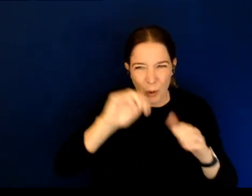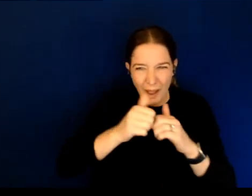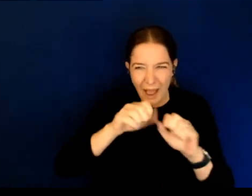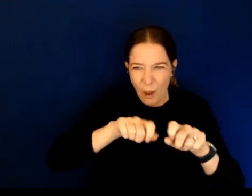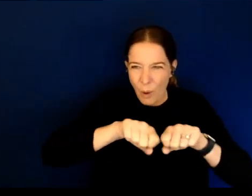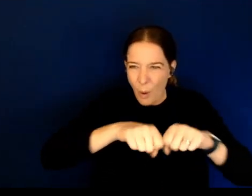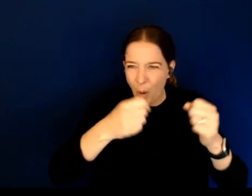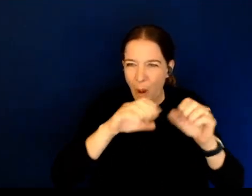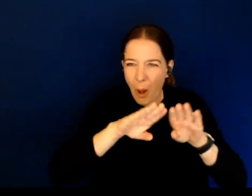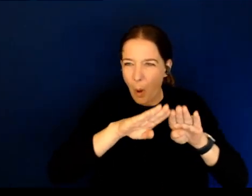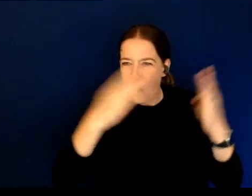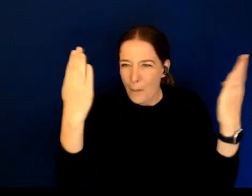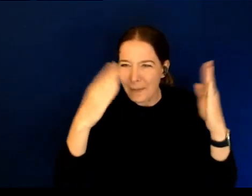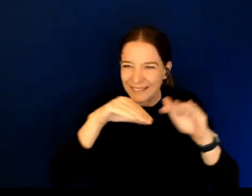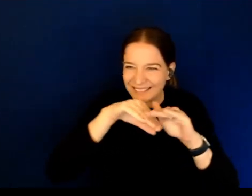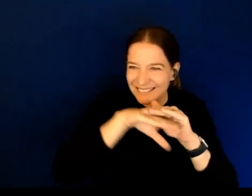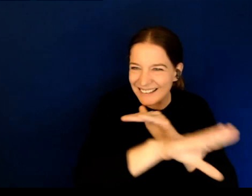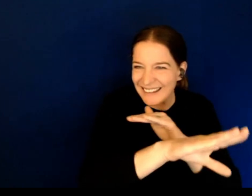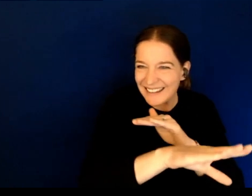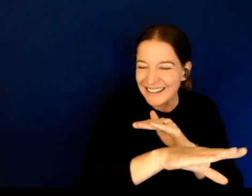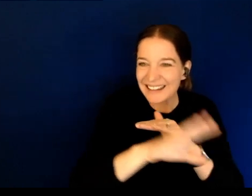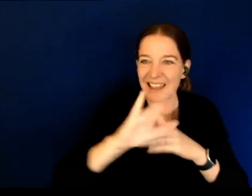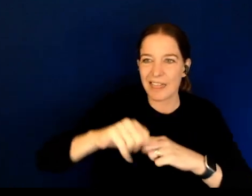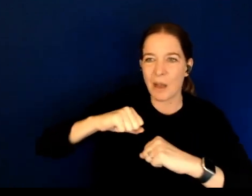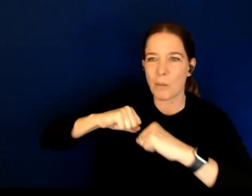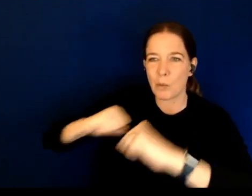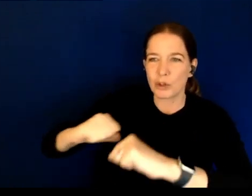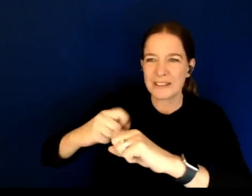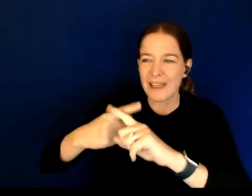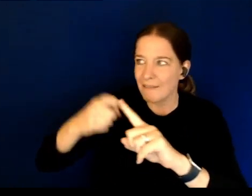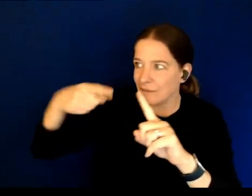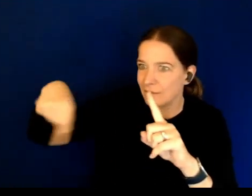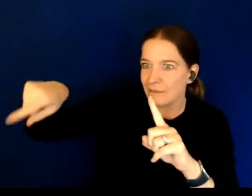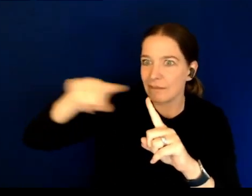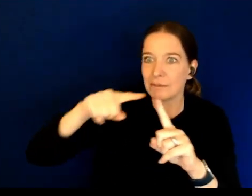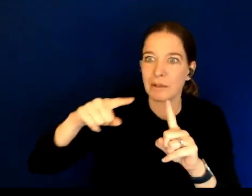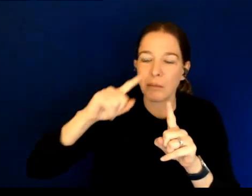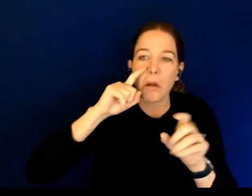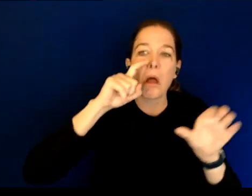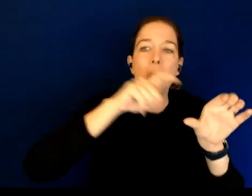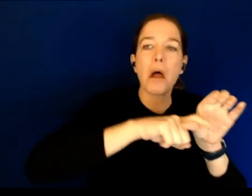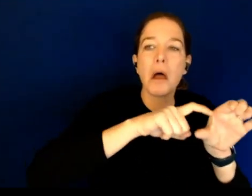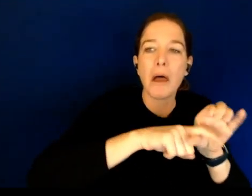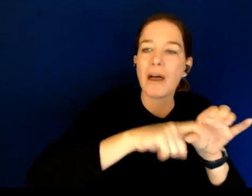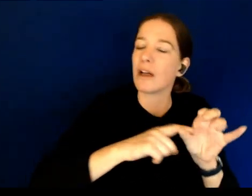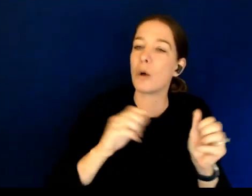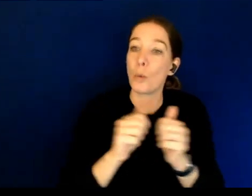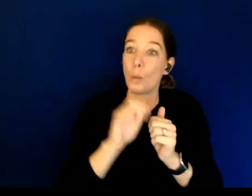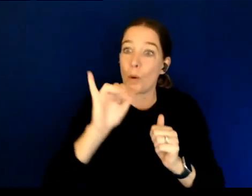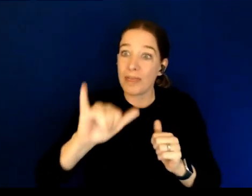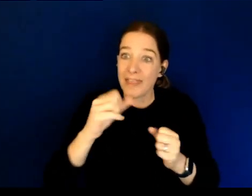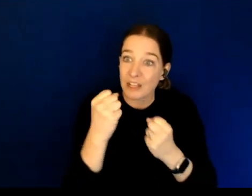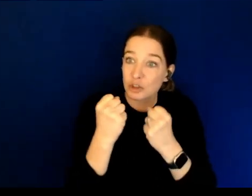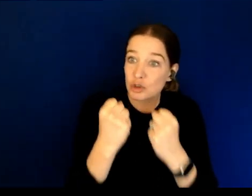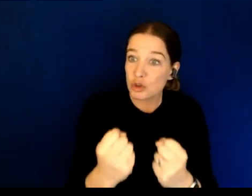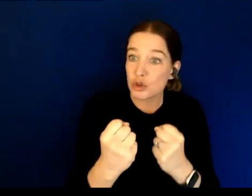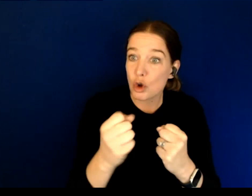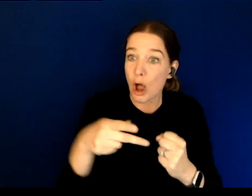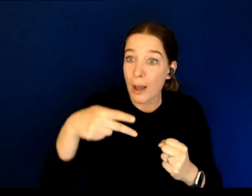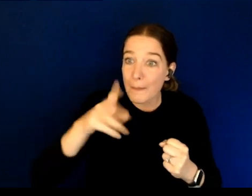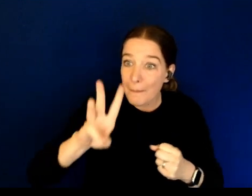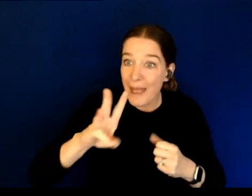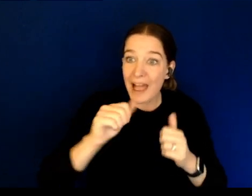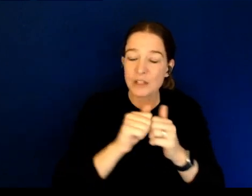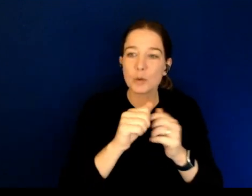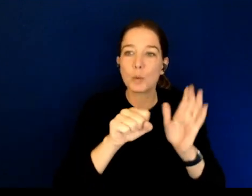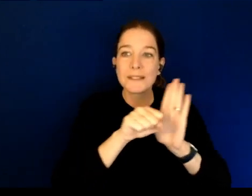prying eyes. With each character, symbol, and number, you fortify your defenses,